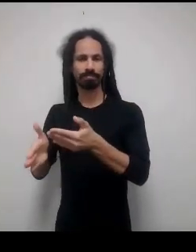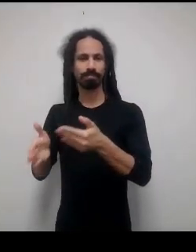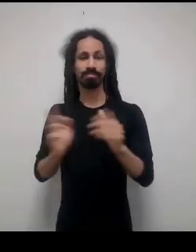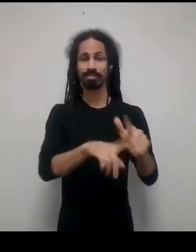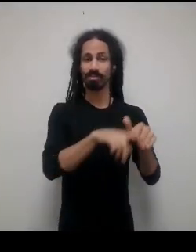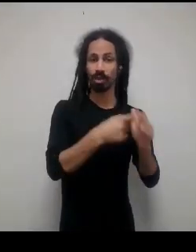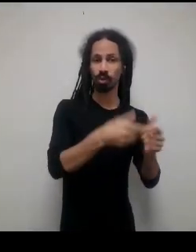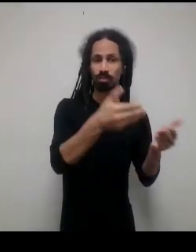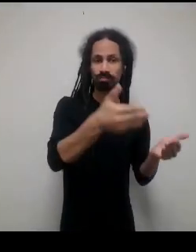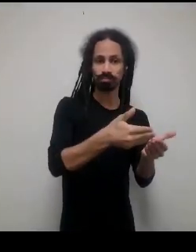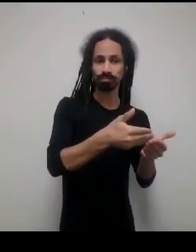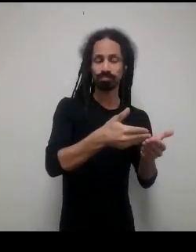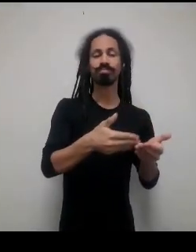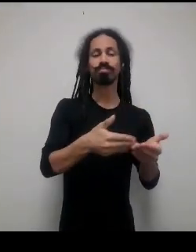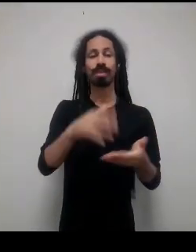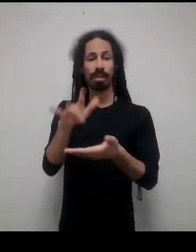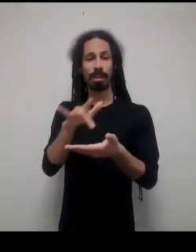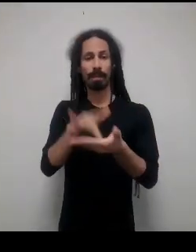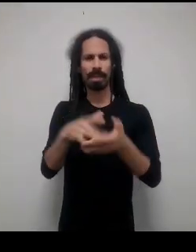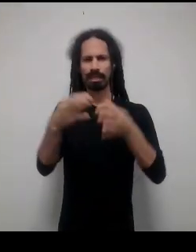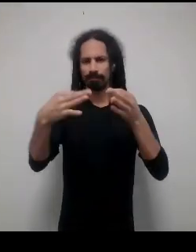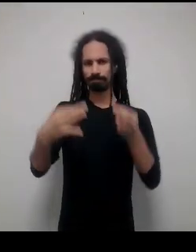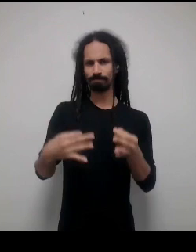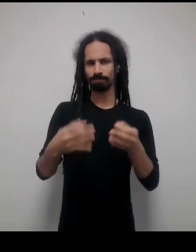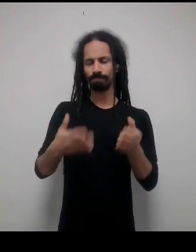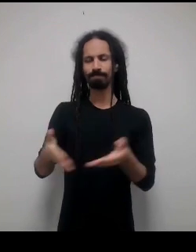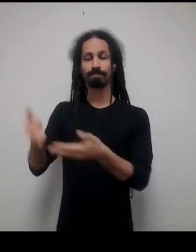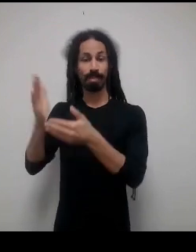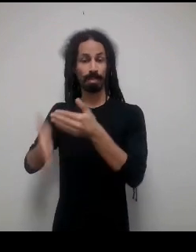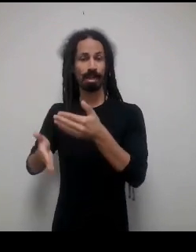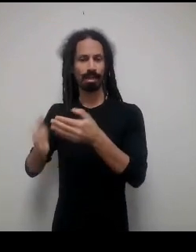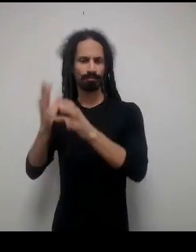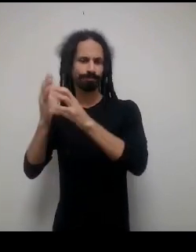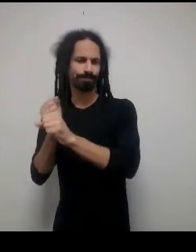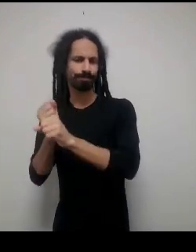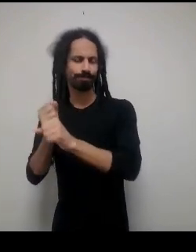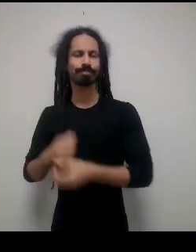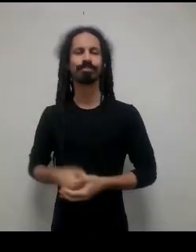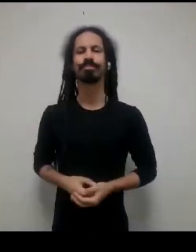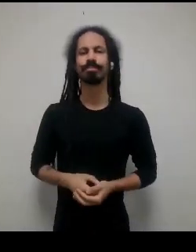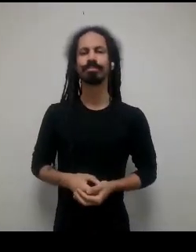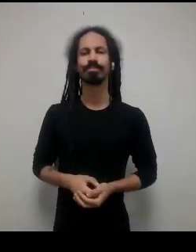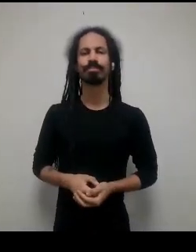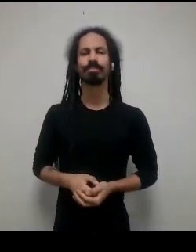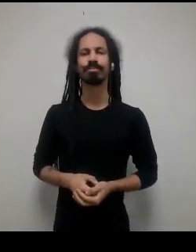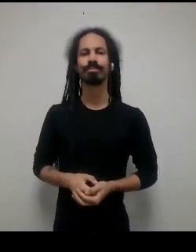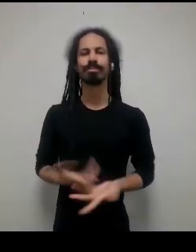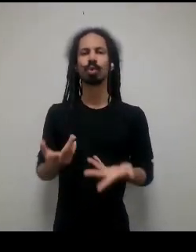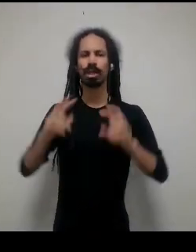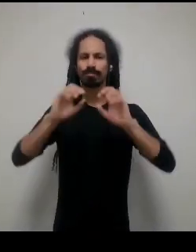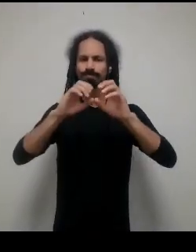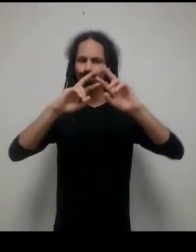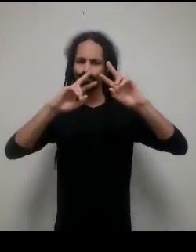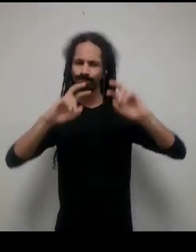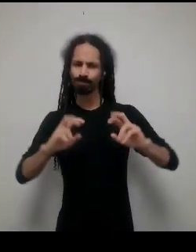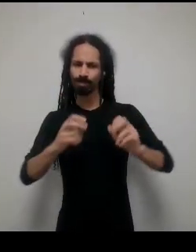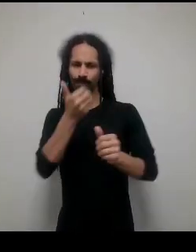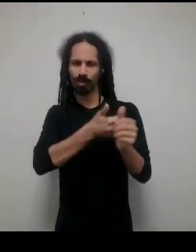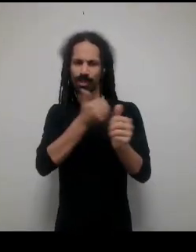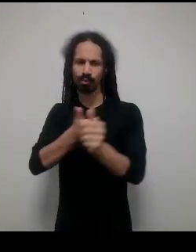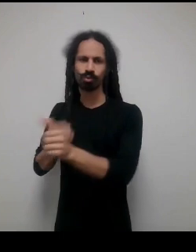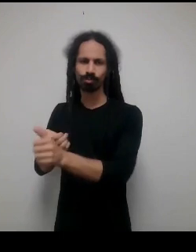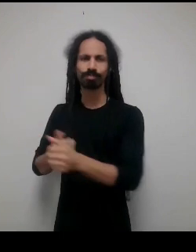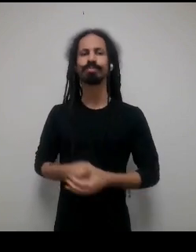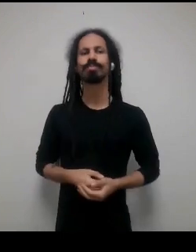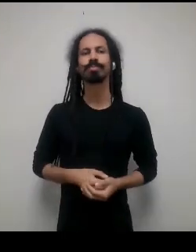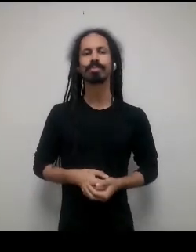the middle, the body, and your end, the conclusion. Let's just take a look at each of these in turn.